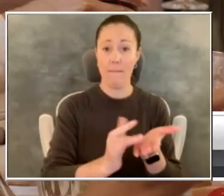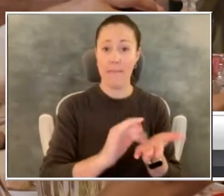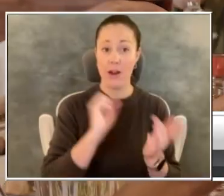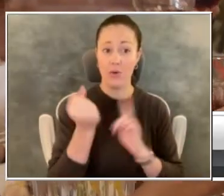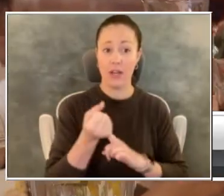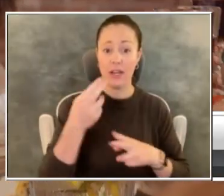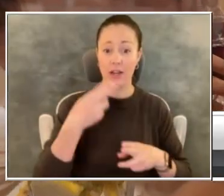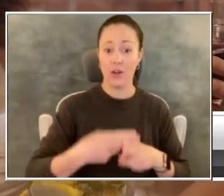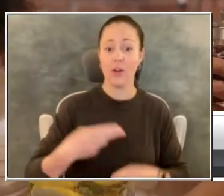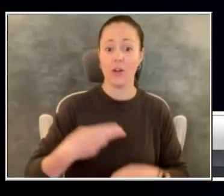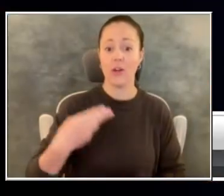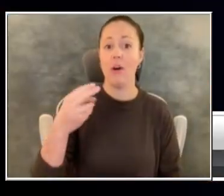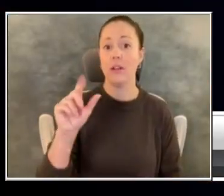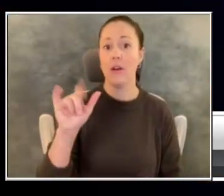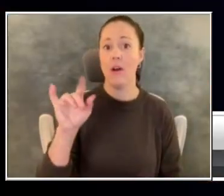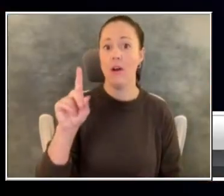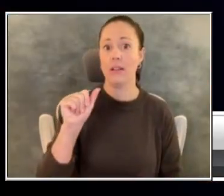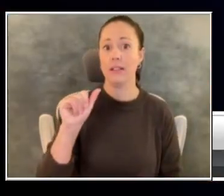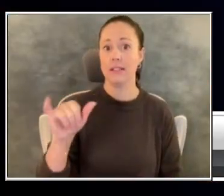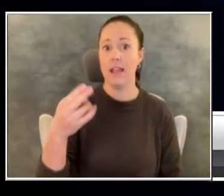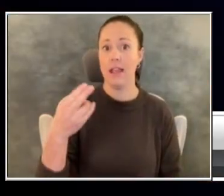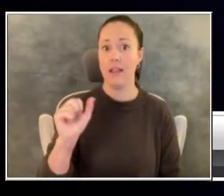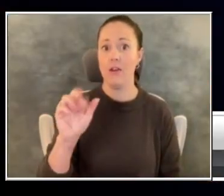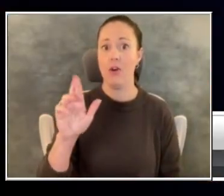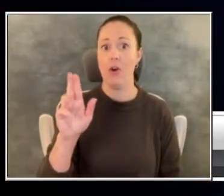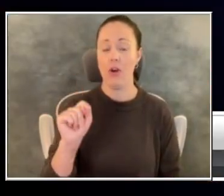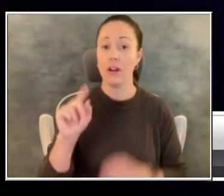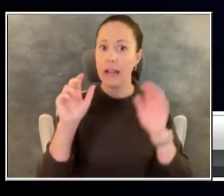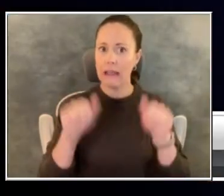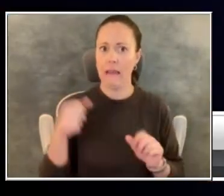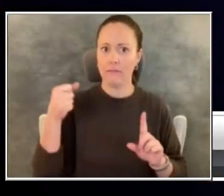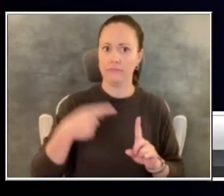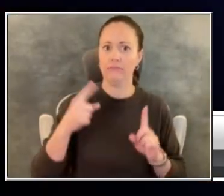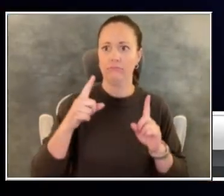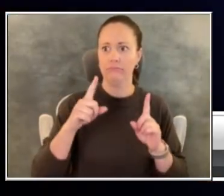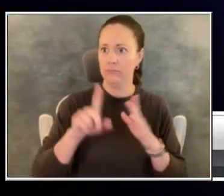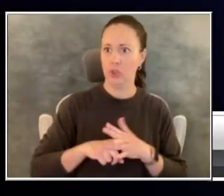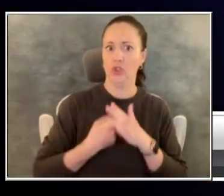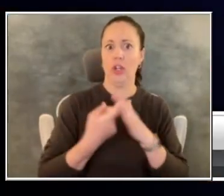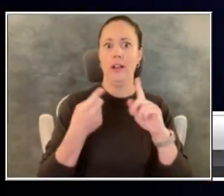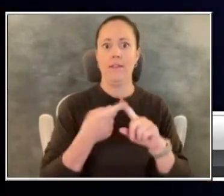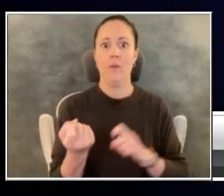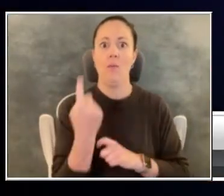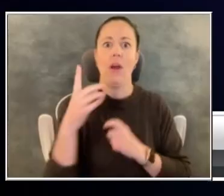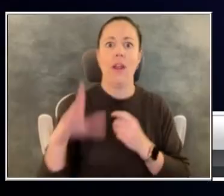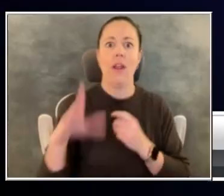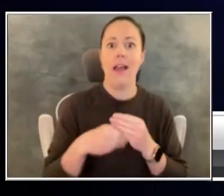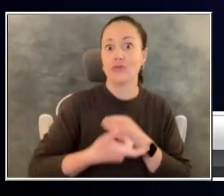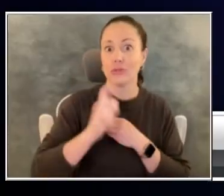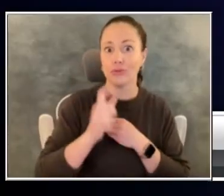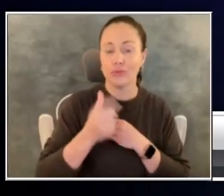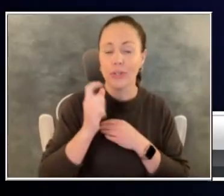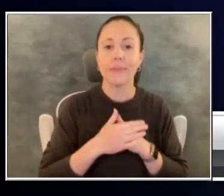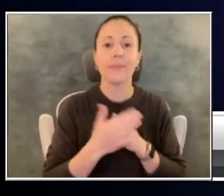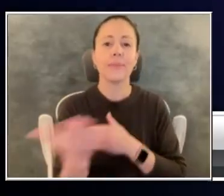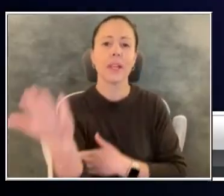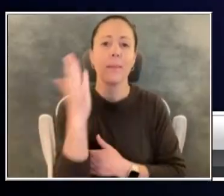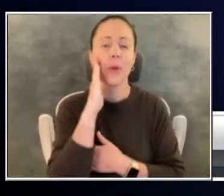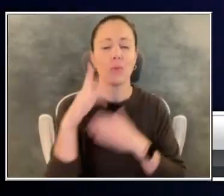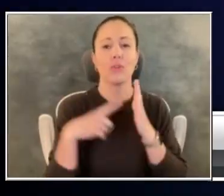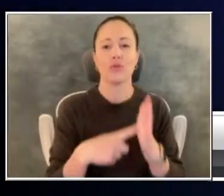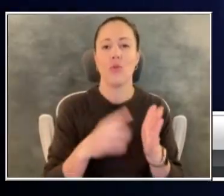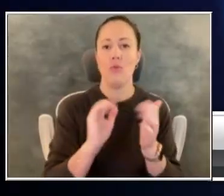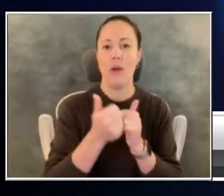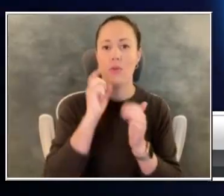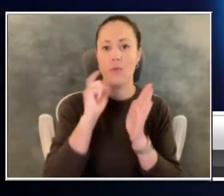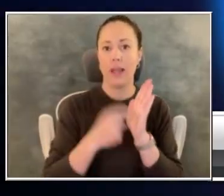holiday heart, and it can be triggered even by one extra cocktail? This morning, we'll show you how to recognize the signs and also the